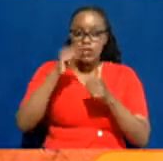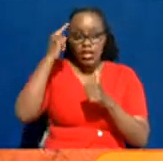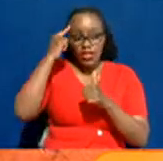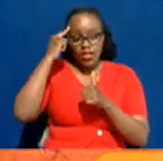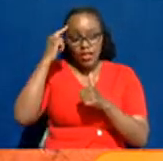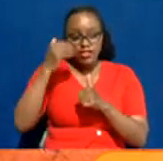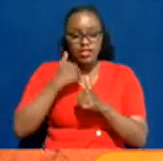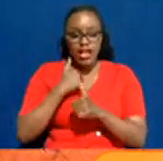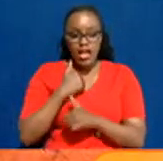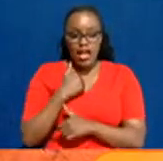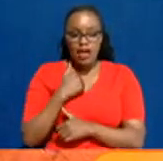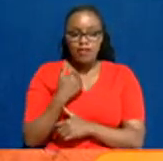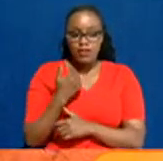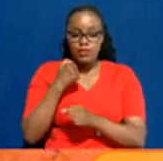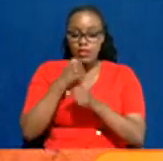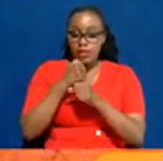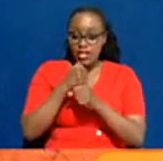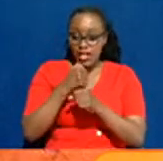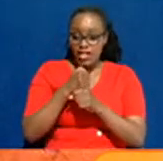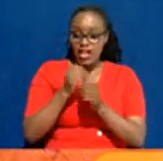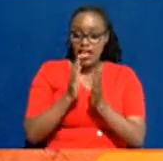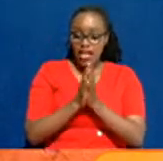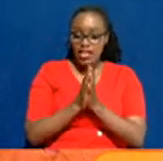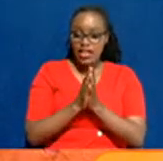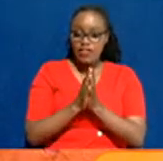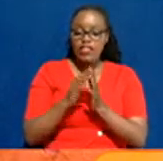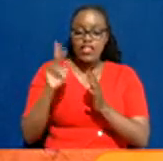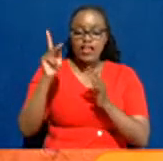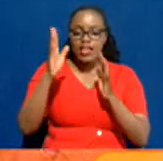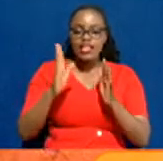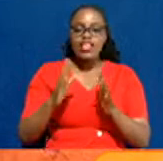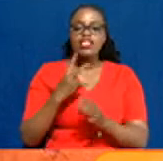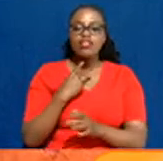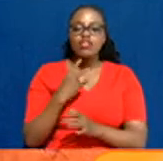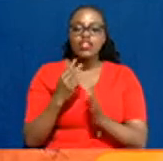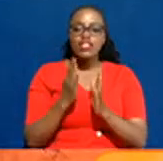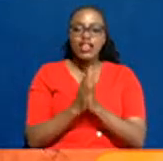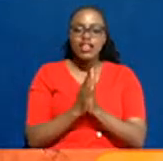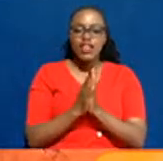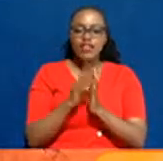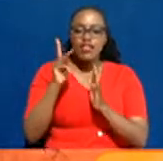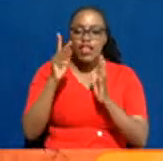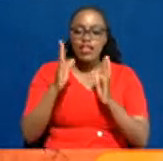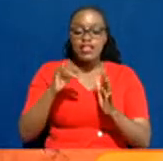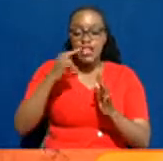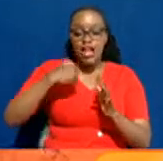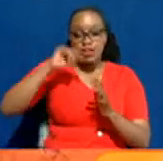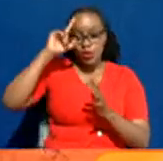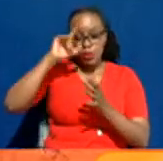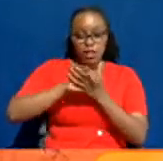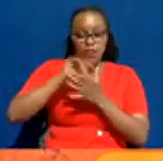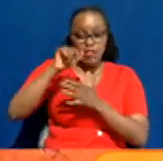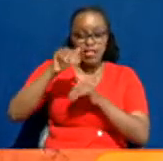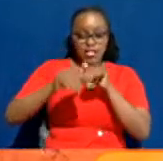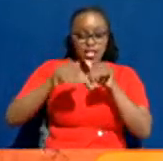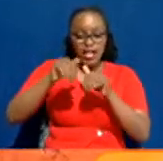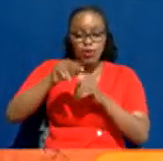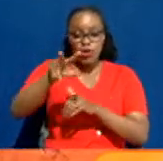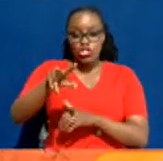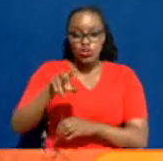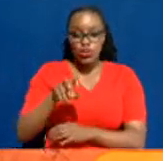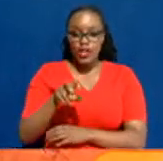to a usurpation of the voice of the people of Kenya and the vote of the people of Kenya. We believe that this election was